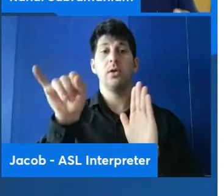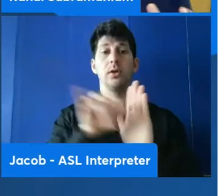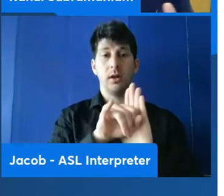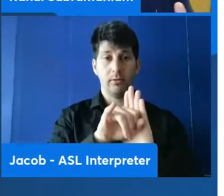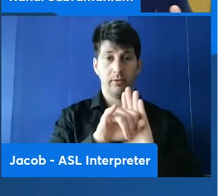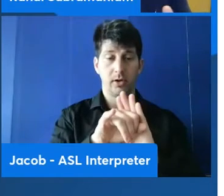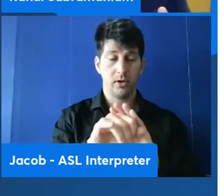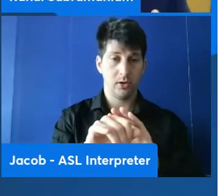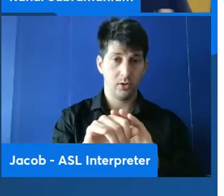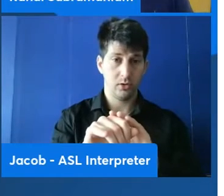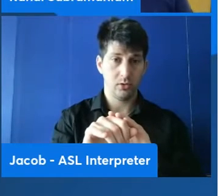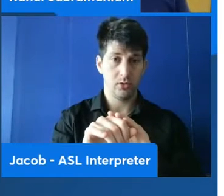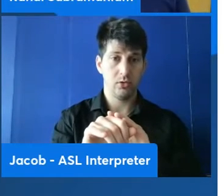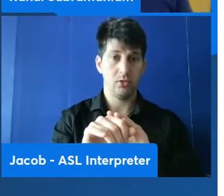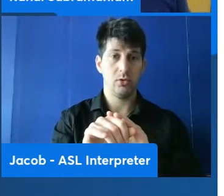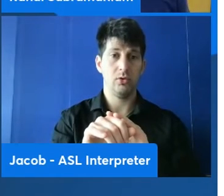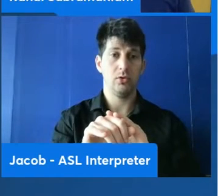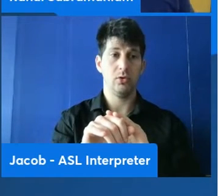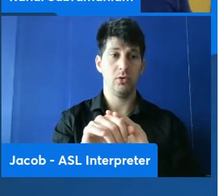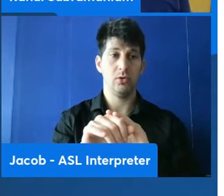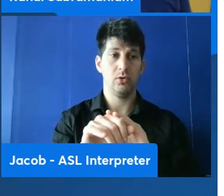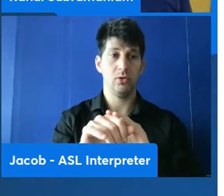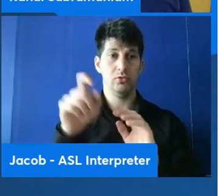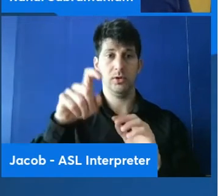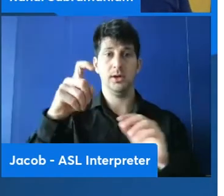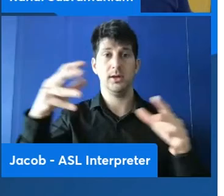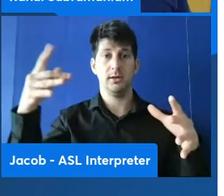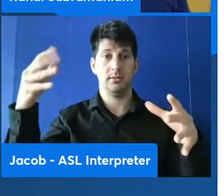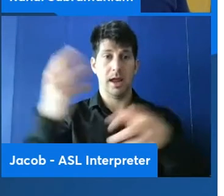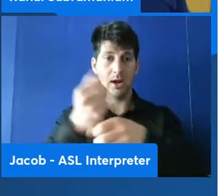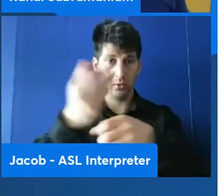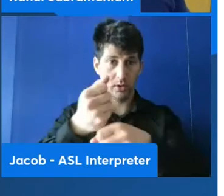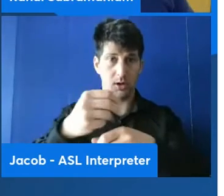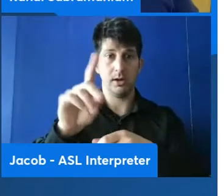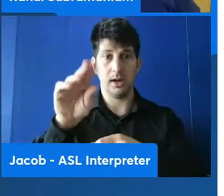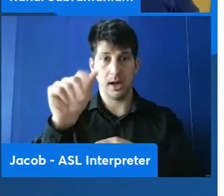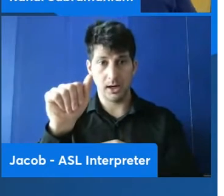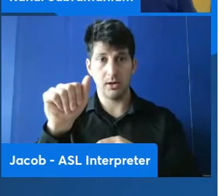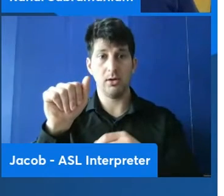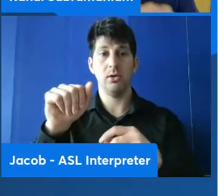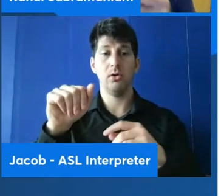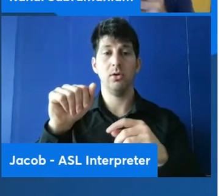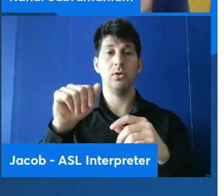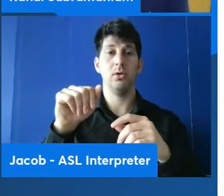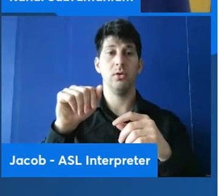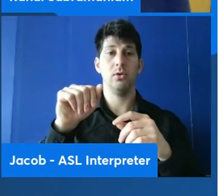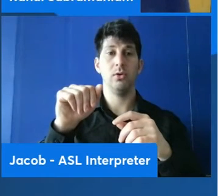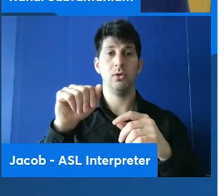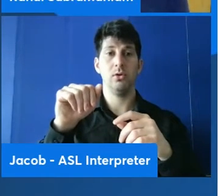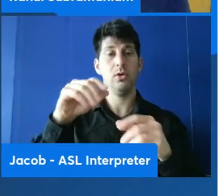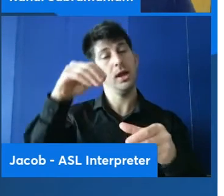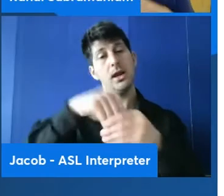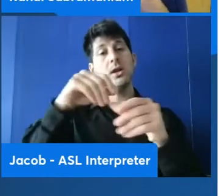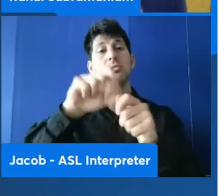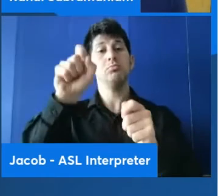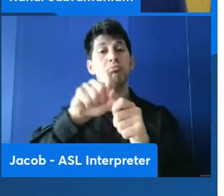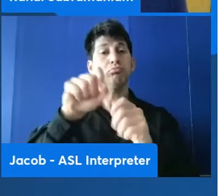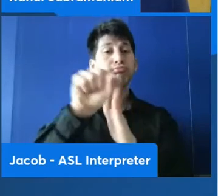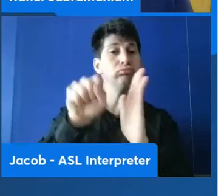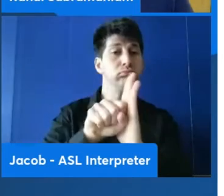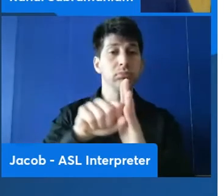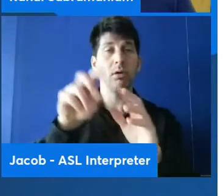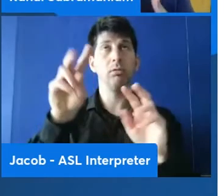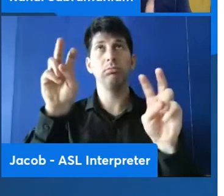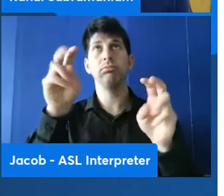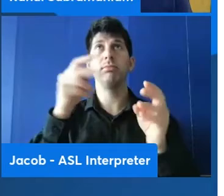because these are all aggregate, you need to aggregate up stuff around states. So when you say that in a particular state, things are